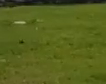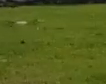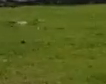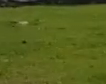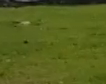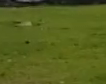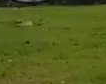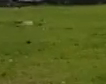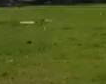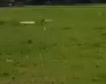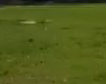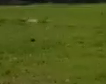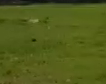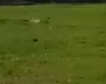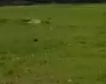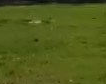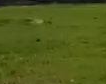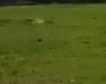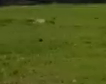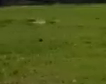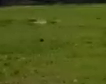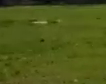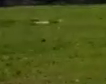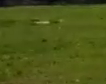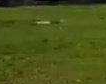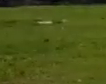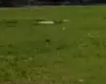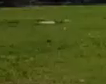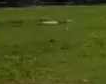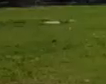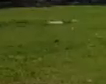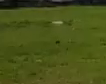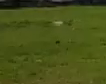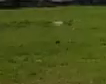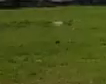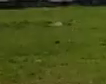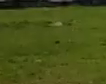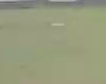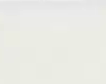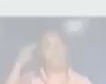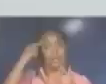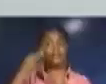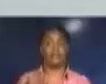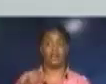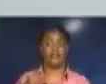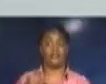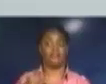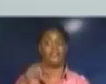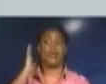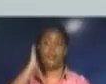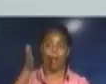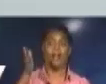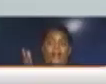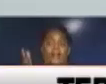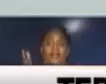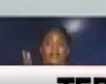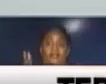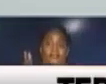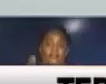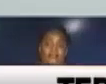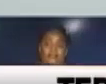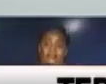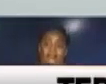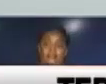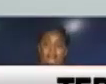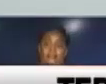come July 17th. But this does not mean that we're totally done with masks. The new regulations that will come